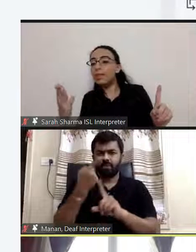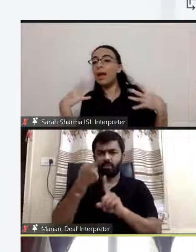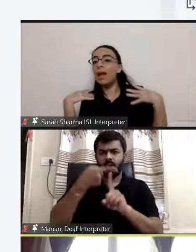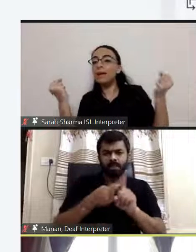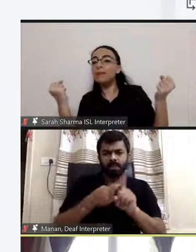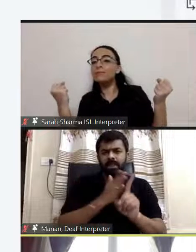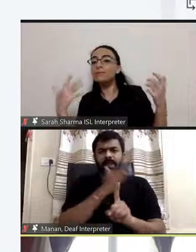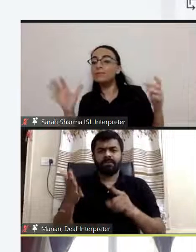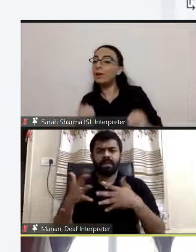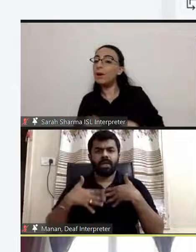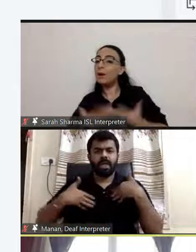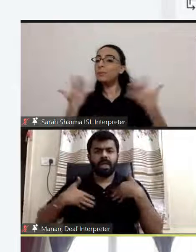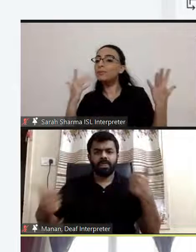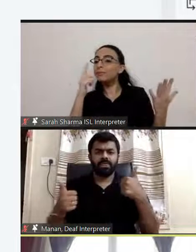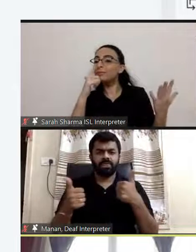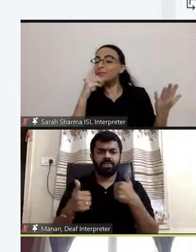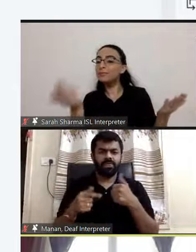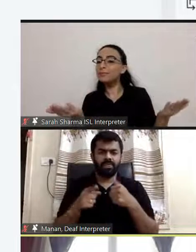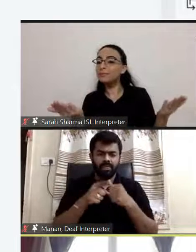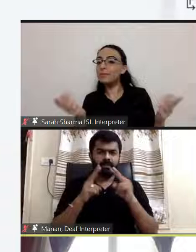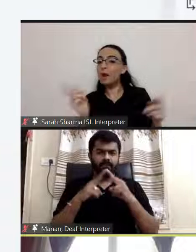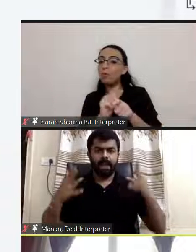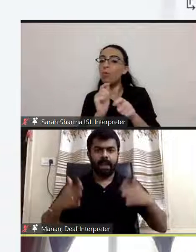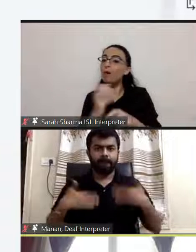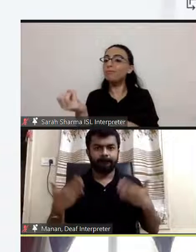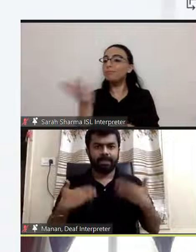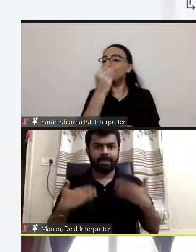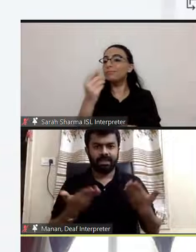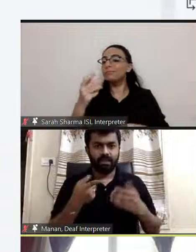very happy, able to do her work.